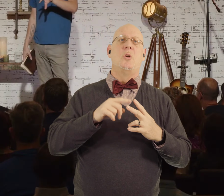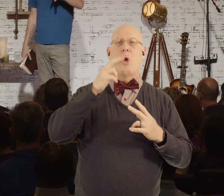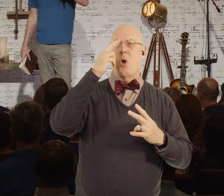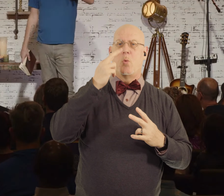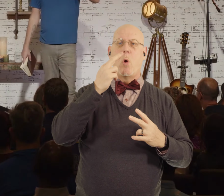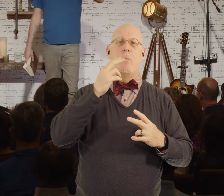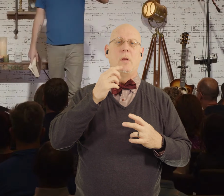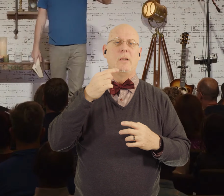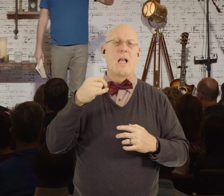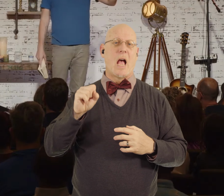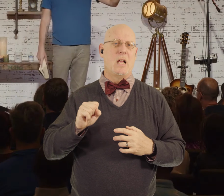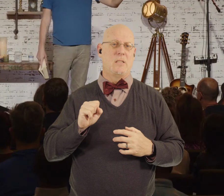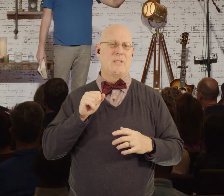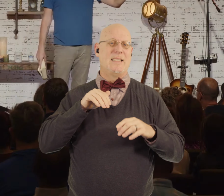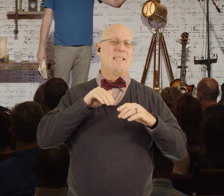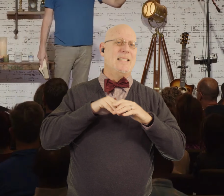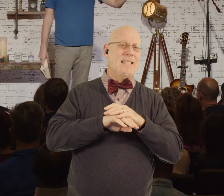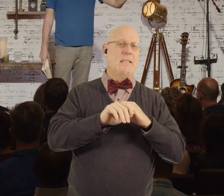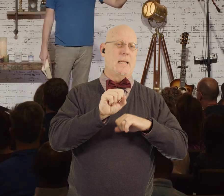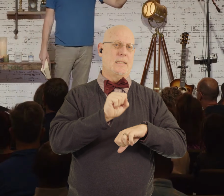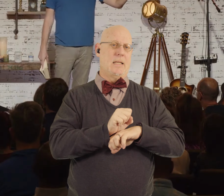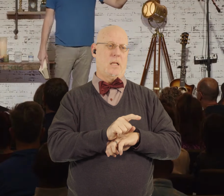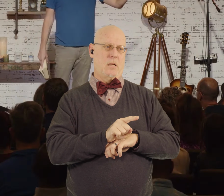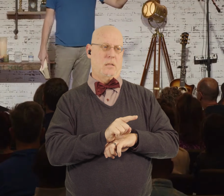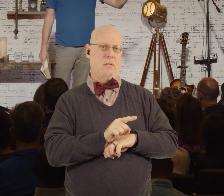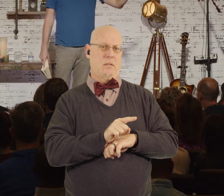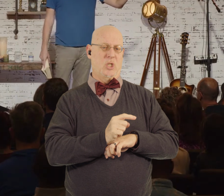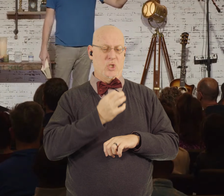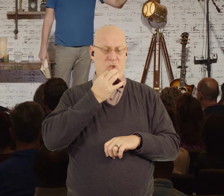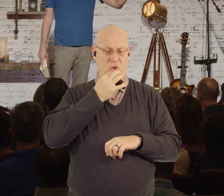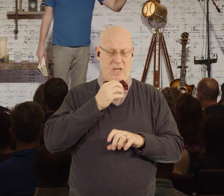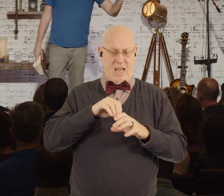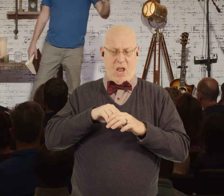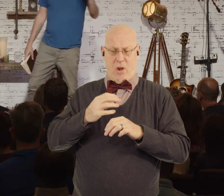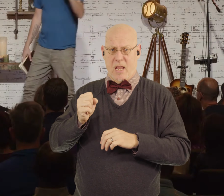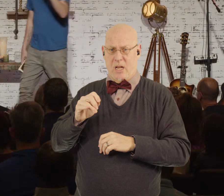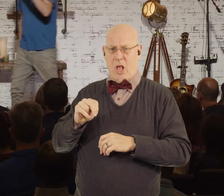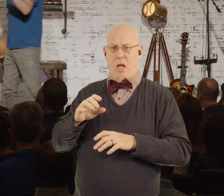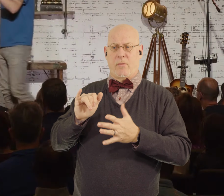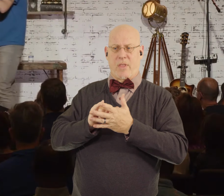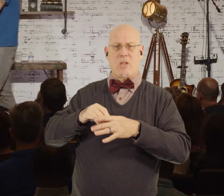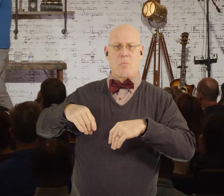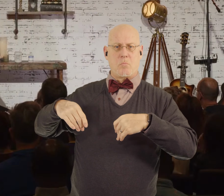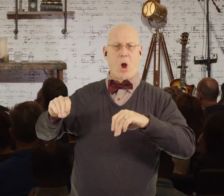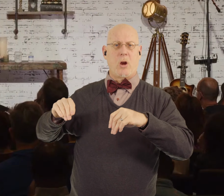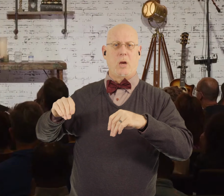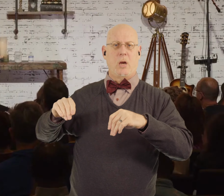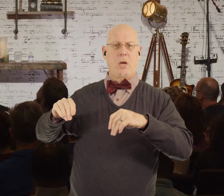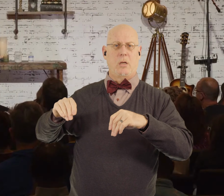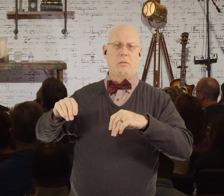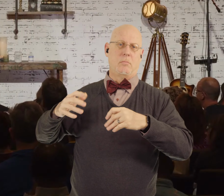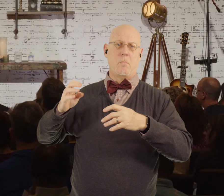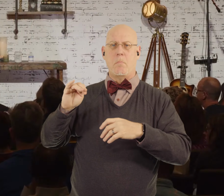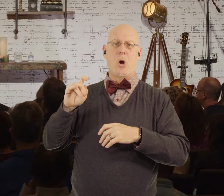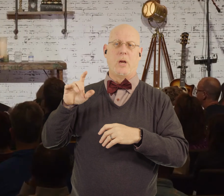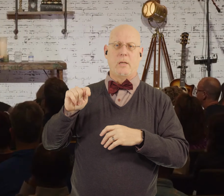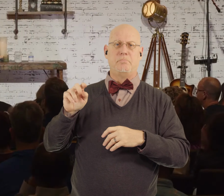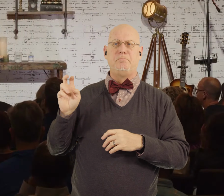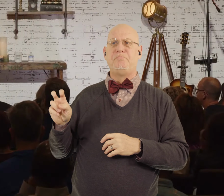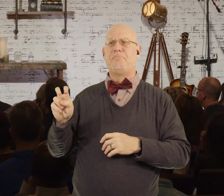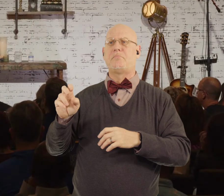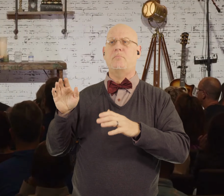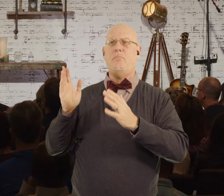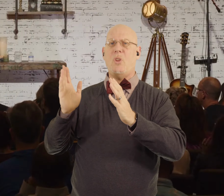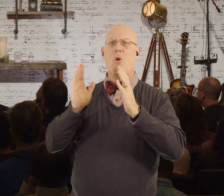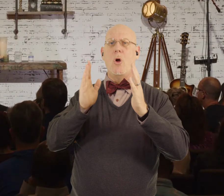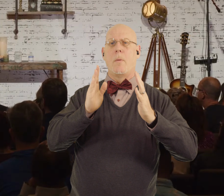to the Caesars and to the Roman gods. right outside of the synagogue is the marketplace. And as you went